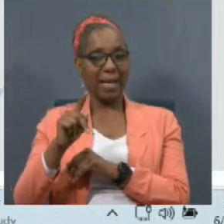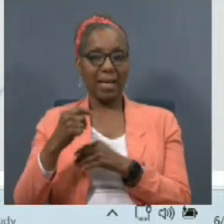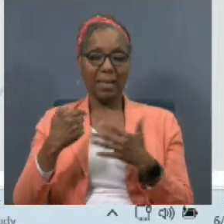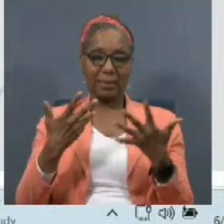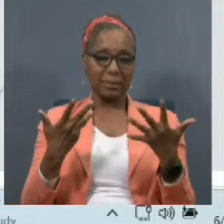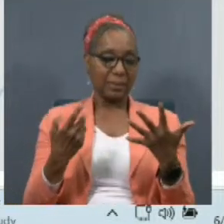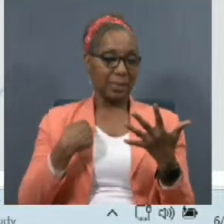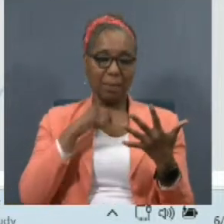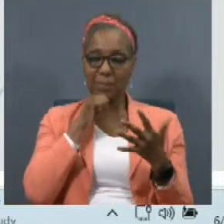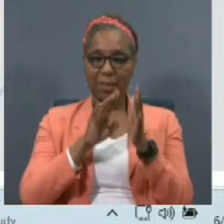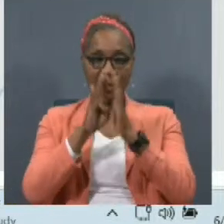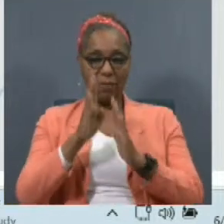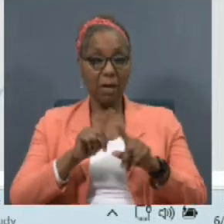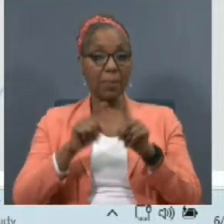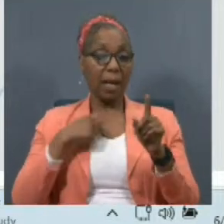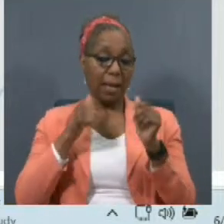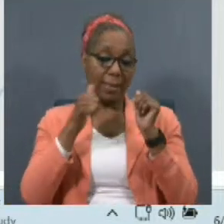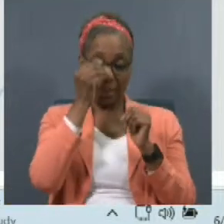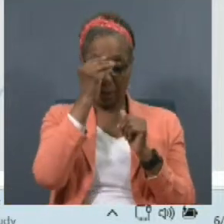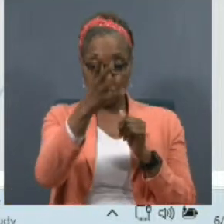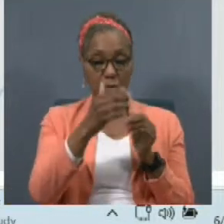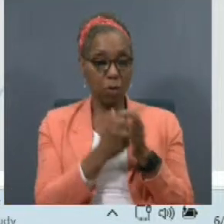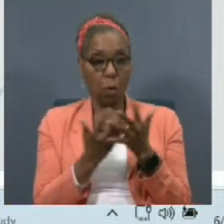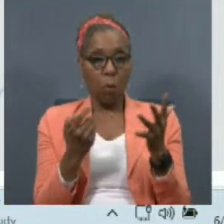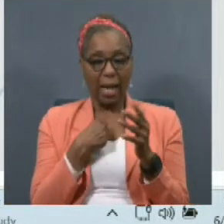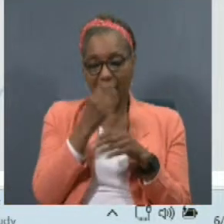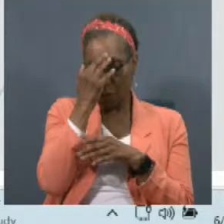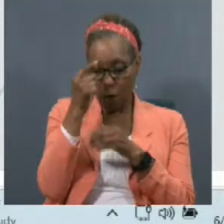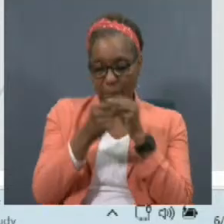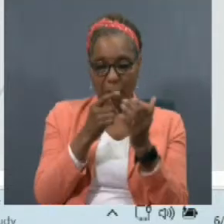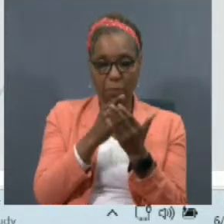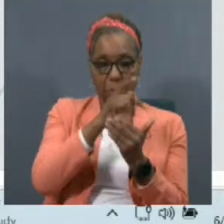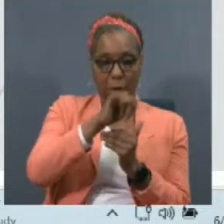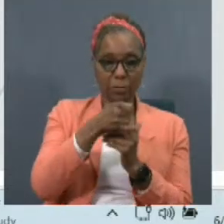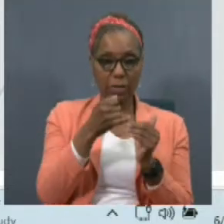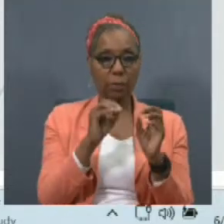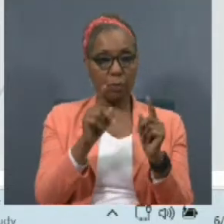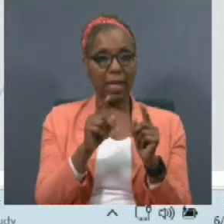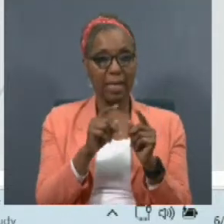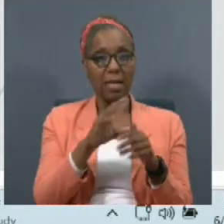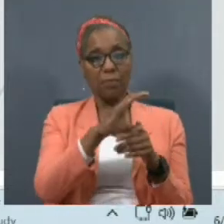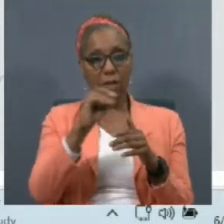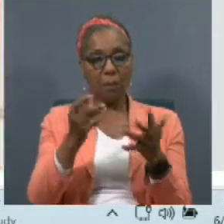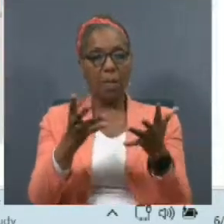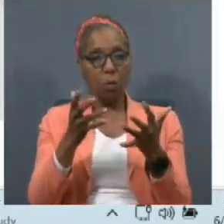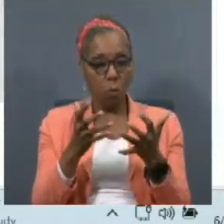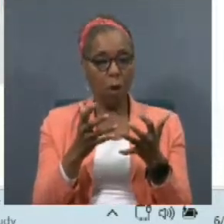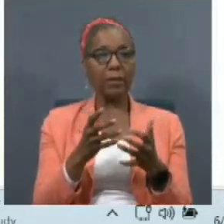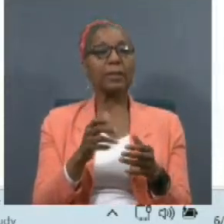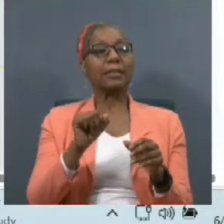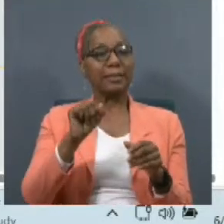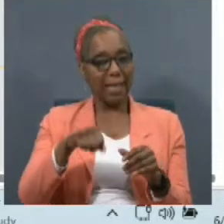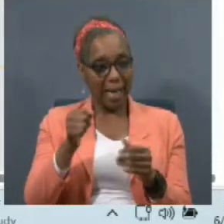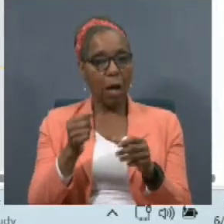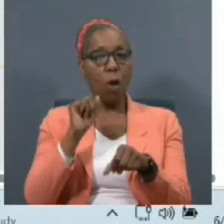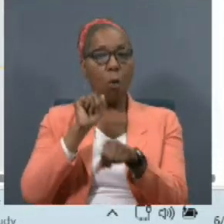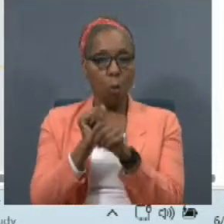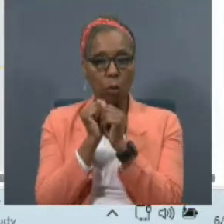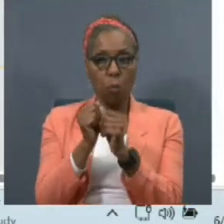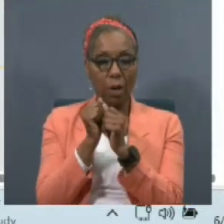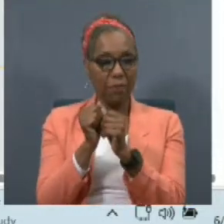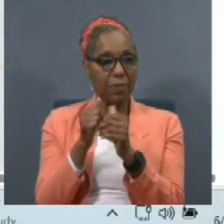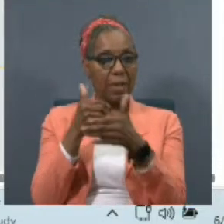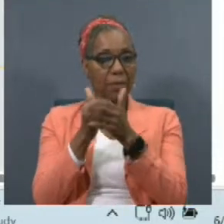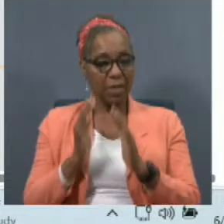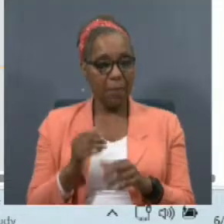the developer, but I can tell you in what I know about the project, that the company wants to absolutely work with surrounding